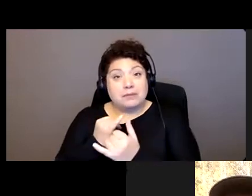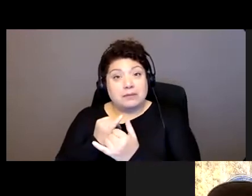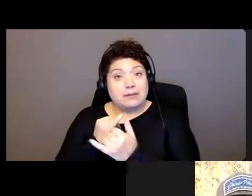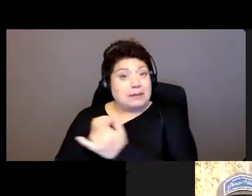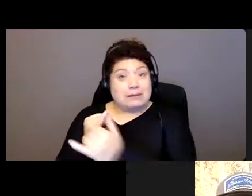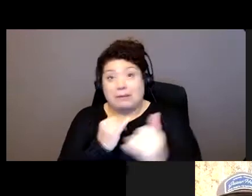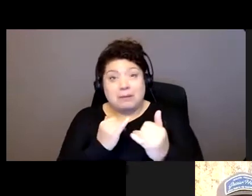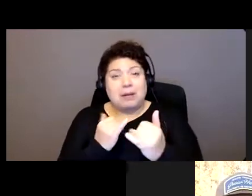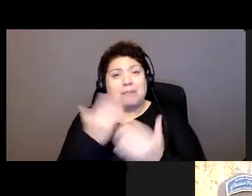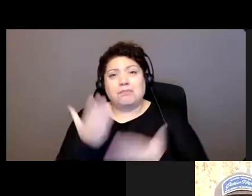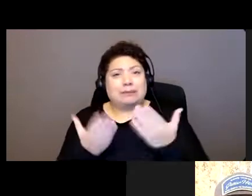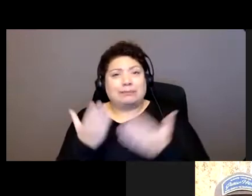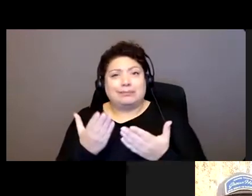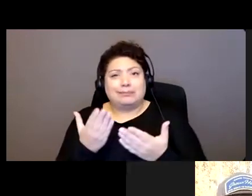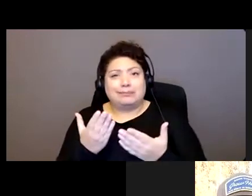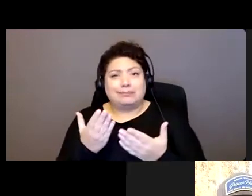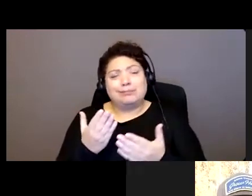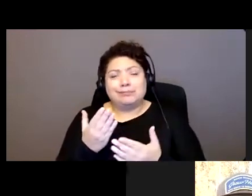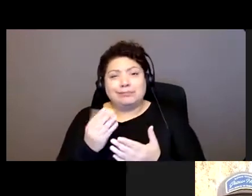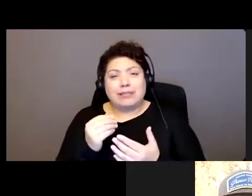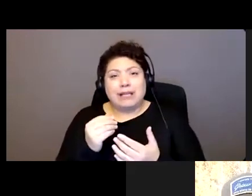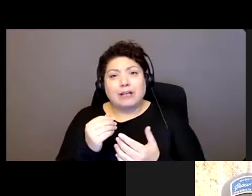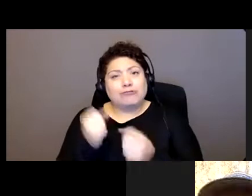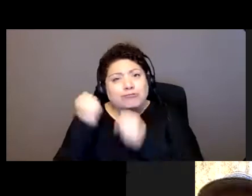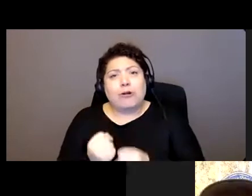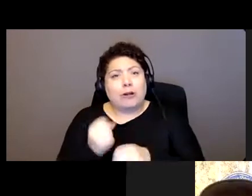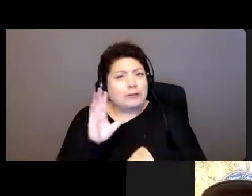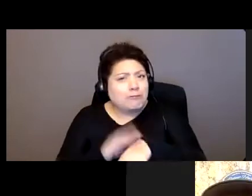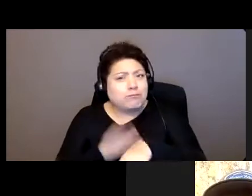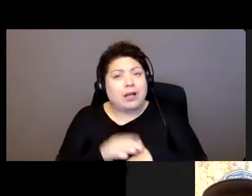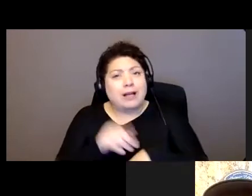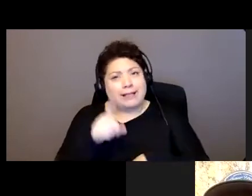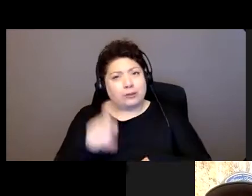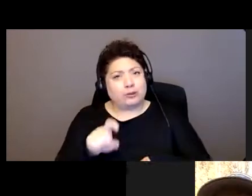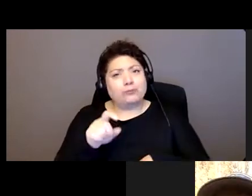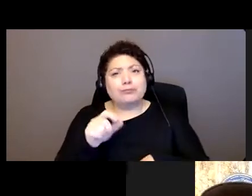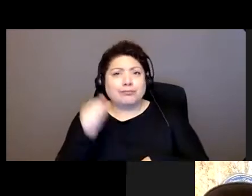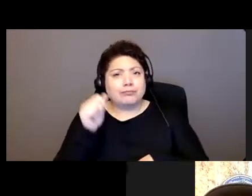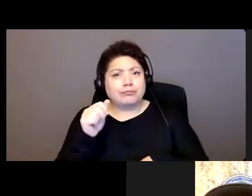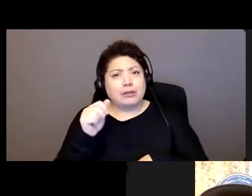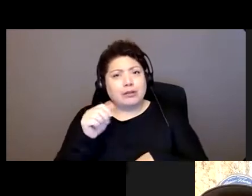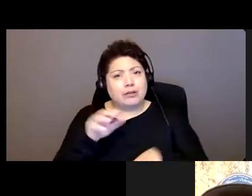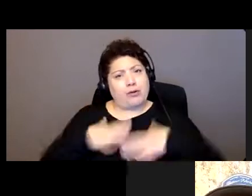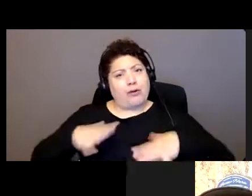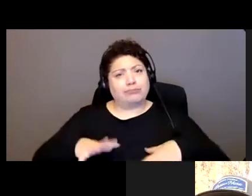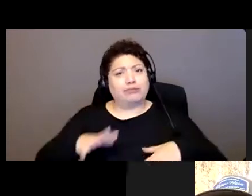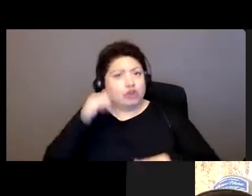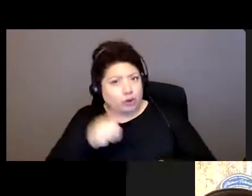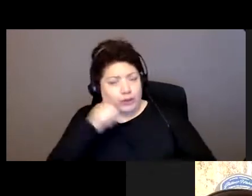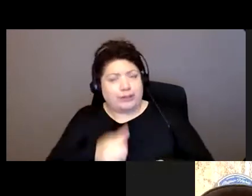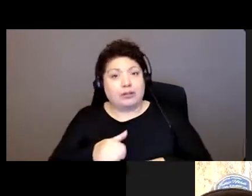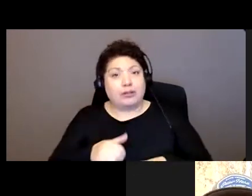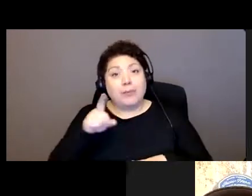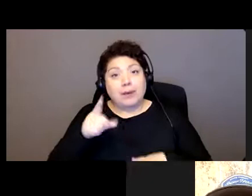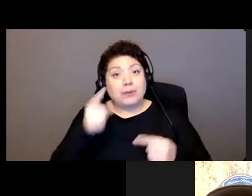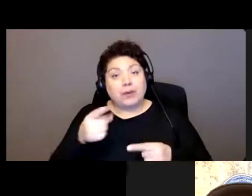should, girly it up a bit. You know what I mean? Like, maybe lose the sweatpants and, have some